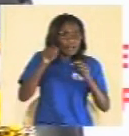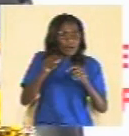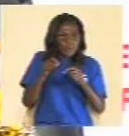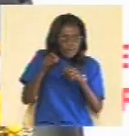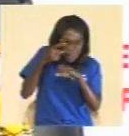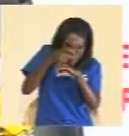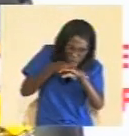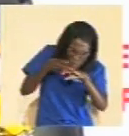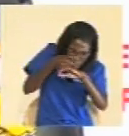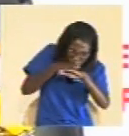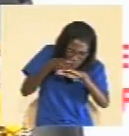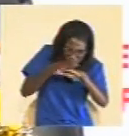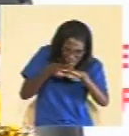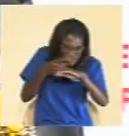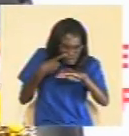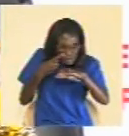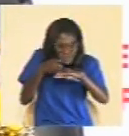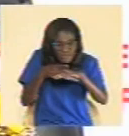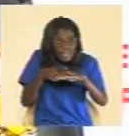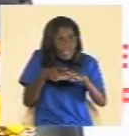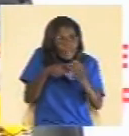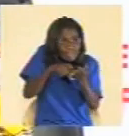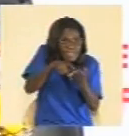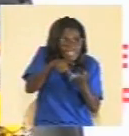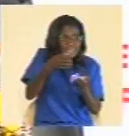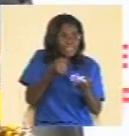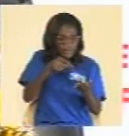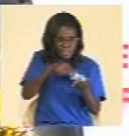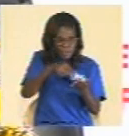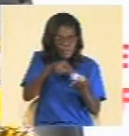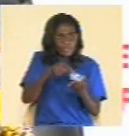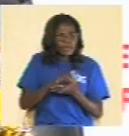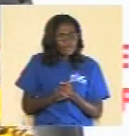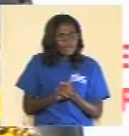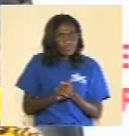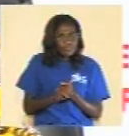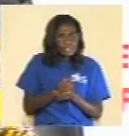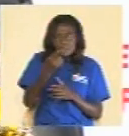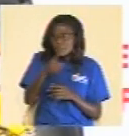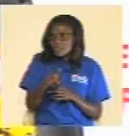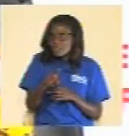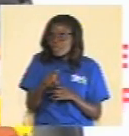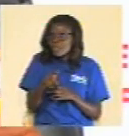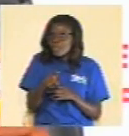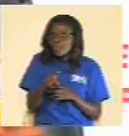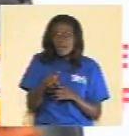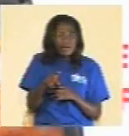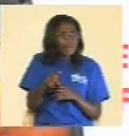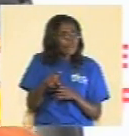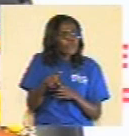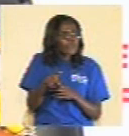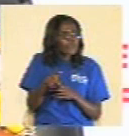microscope to see the Mycobacterium leprae in the skin, and they look for the signs that actually imply that this could